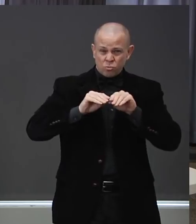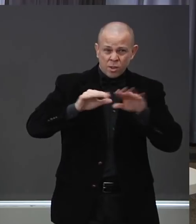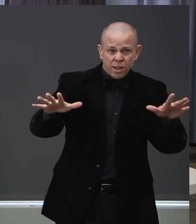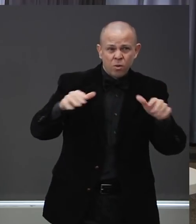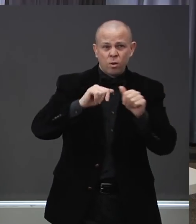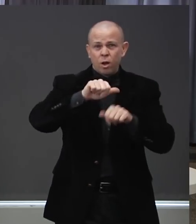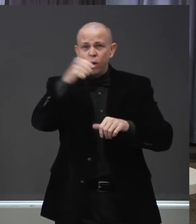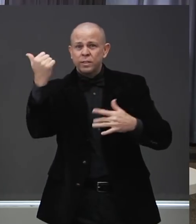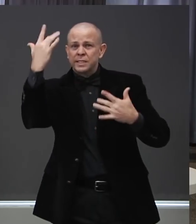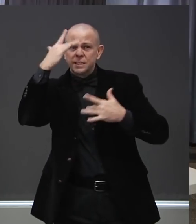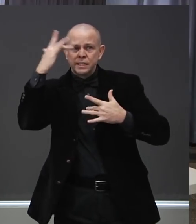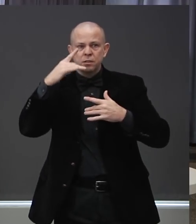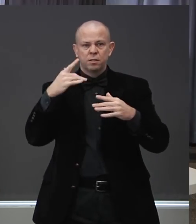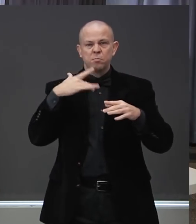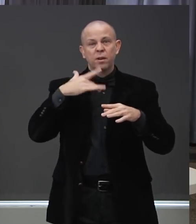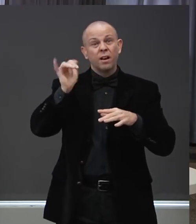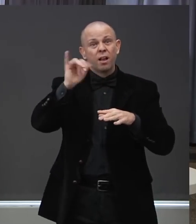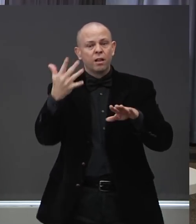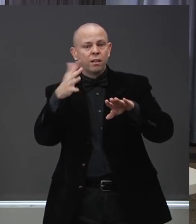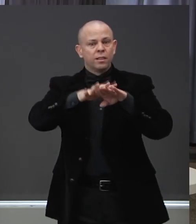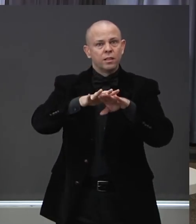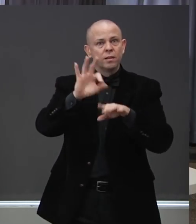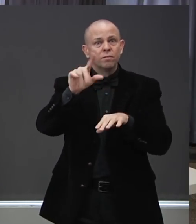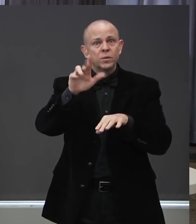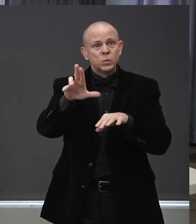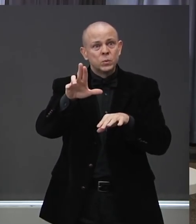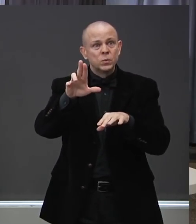flu. So that was part of the decision.